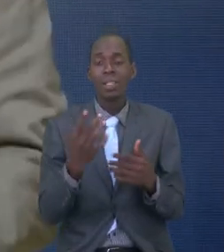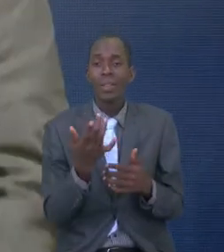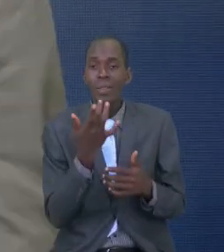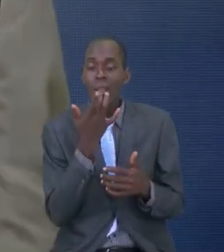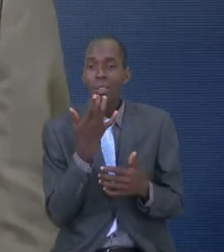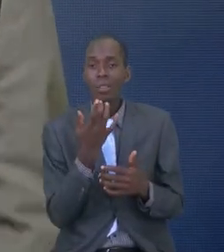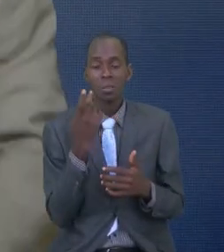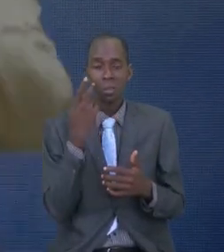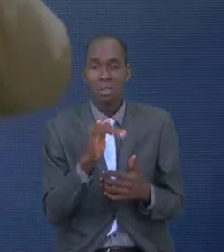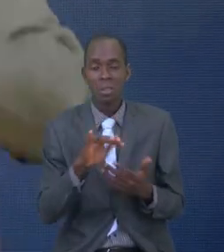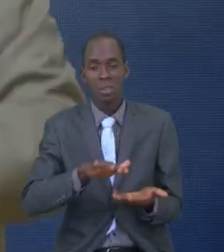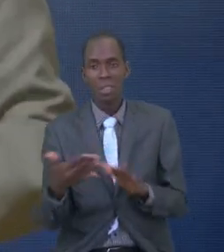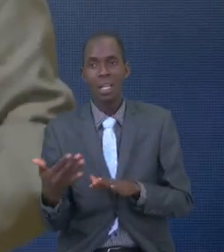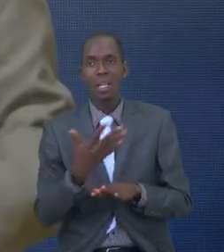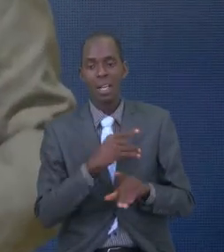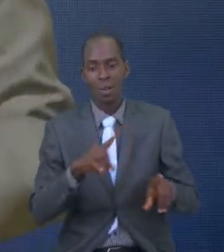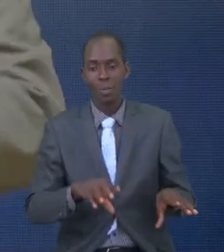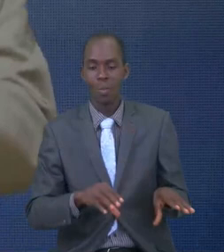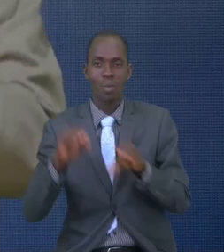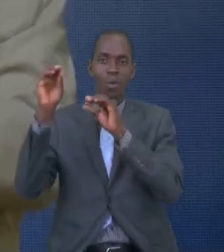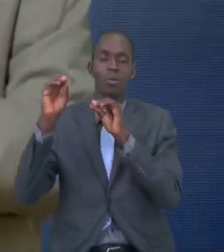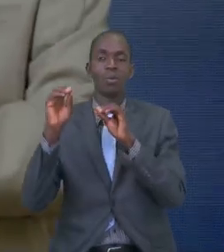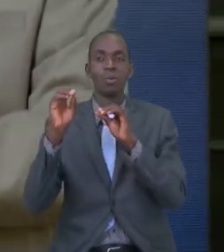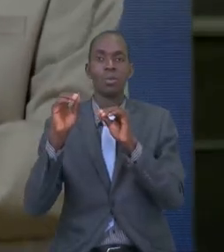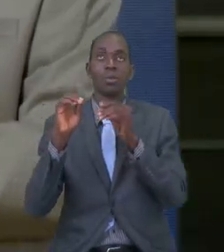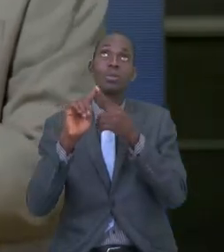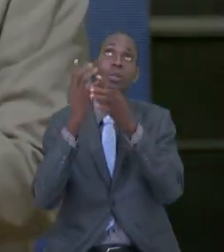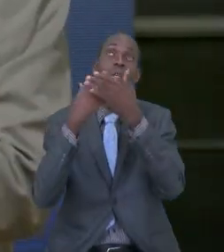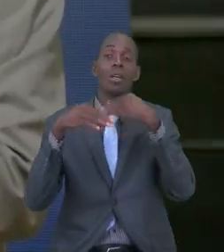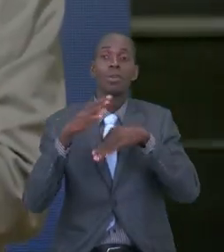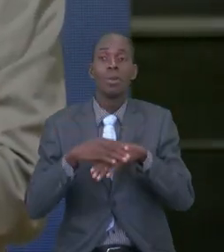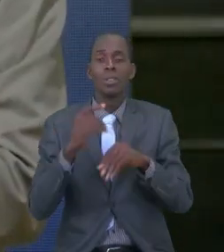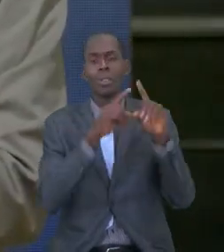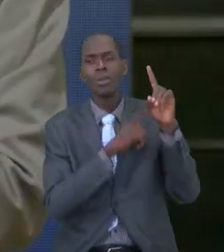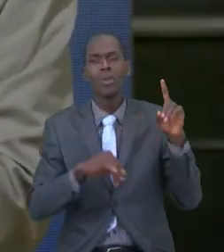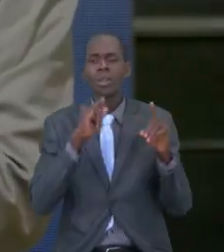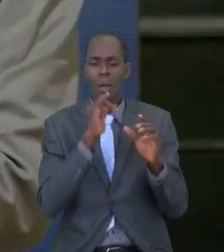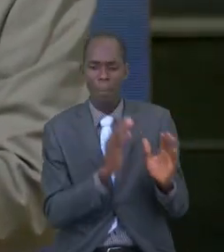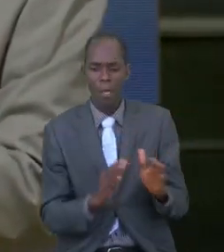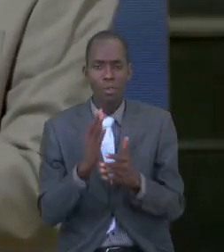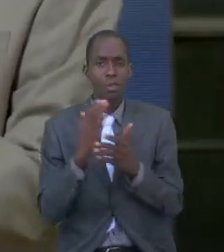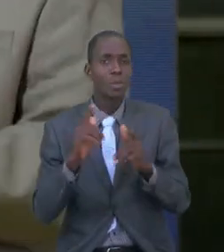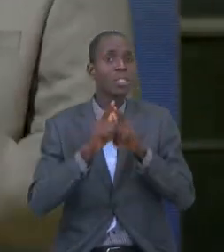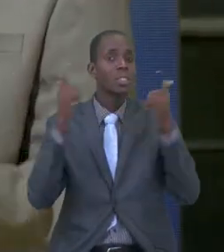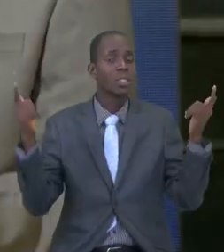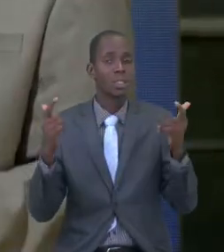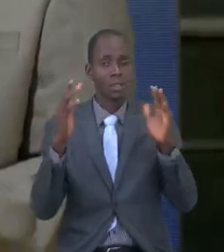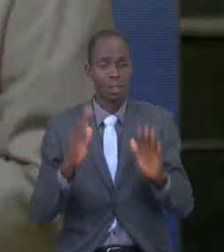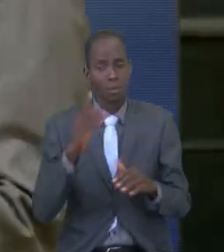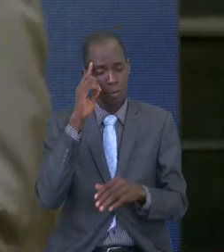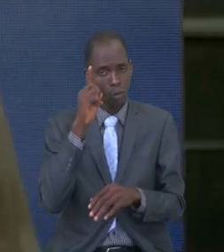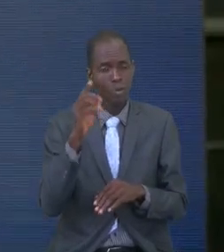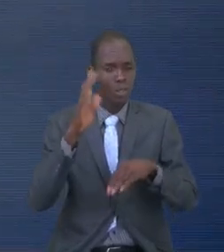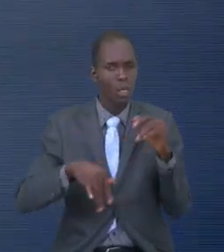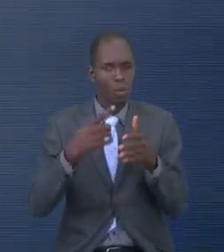and he went for the rapture. The Lord is planning something greater for you than what you thought.